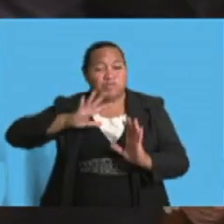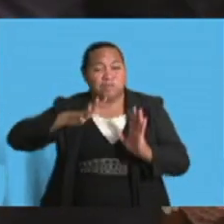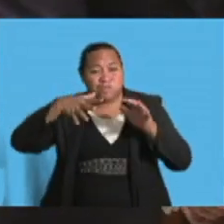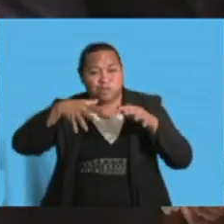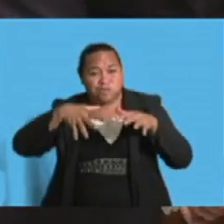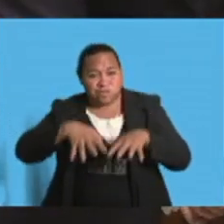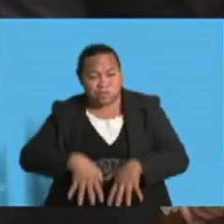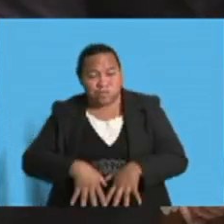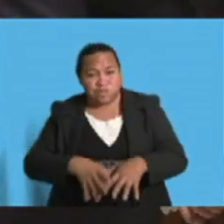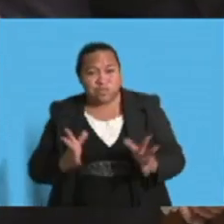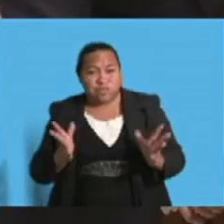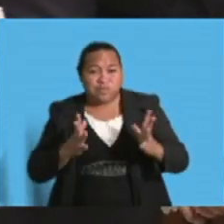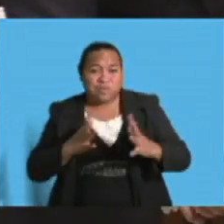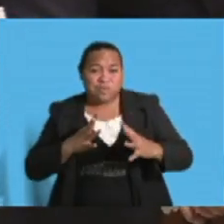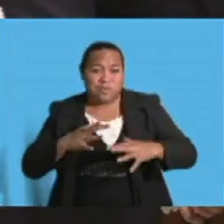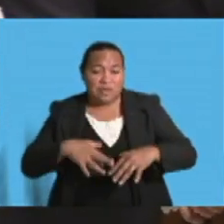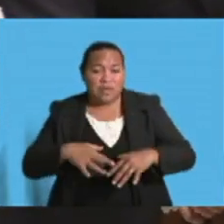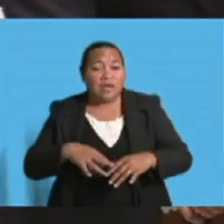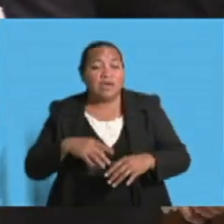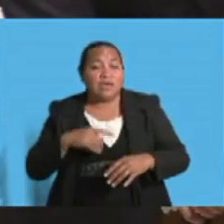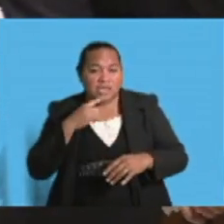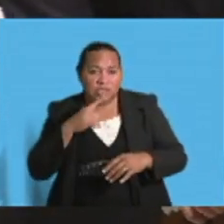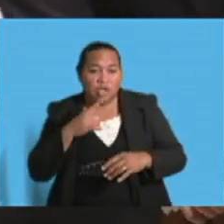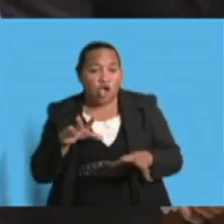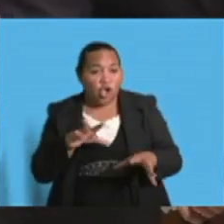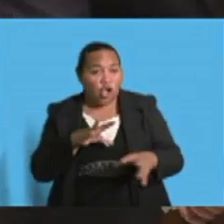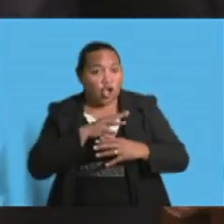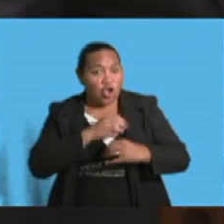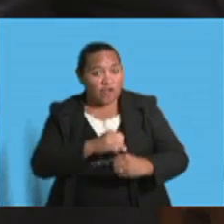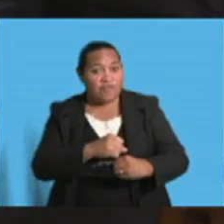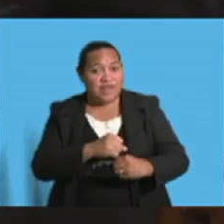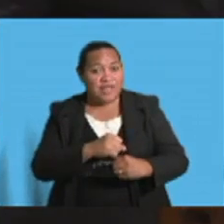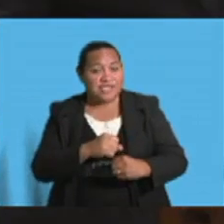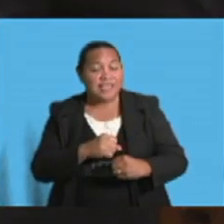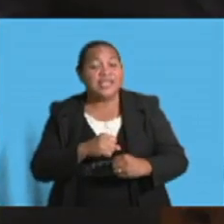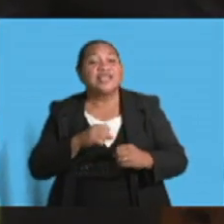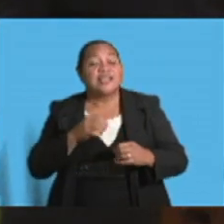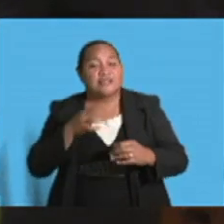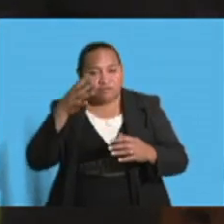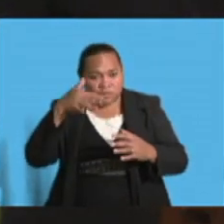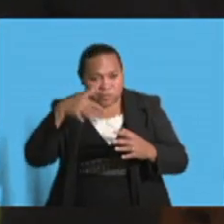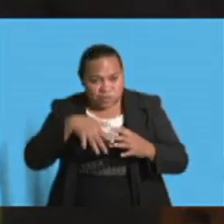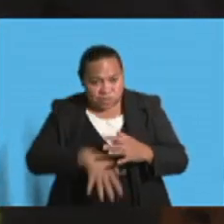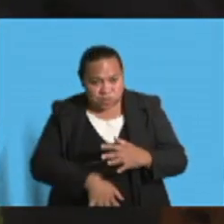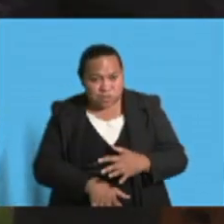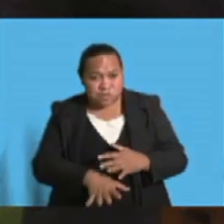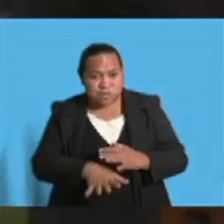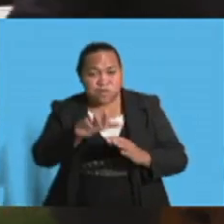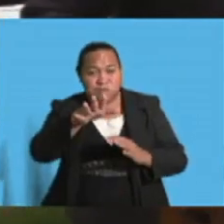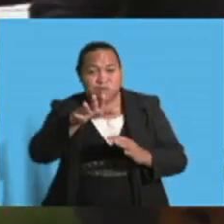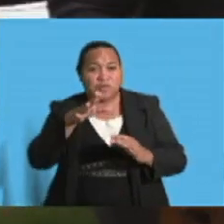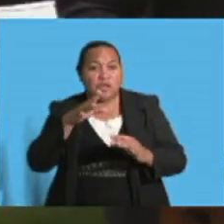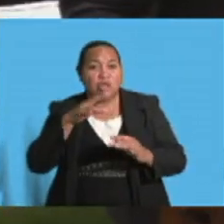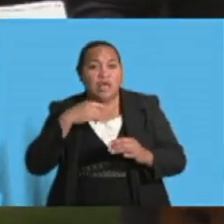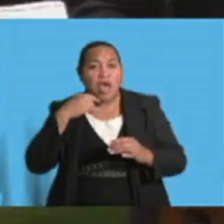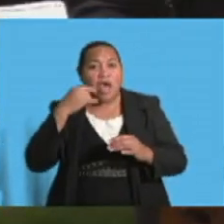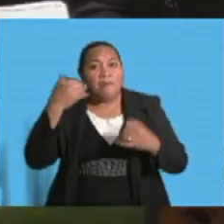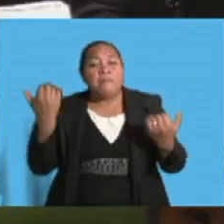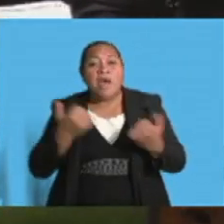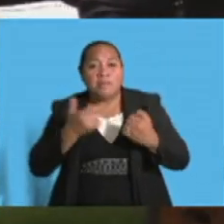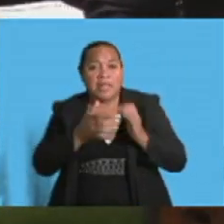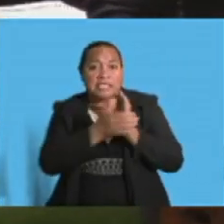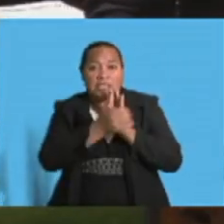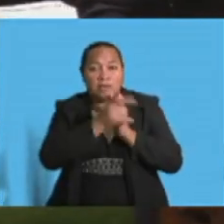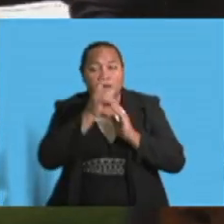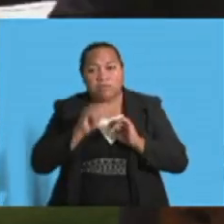September of 1987. Confidence in the economy plummeted, and many Fijians fled their homeland. The brain drain and loss that resulted from the